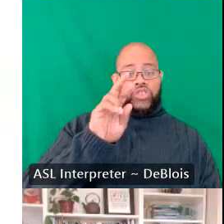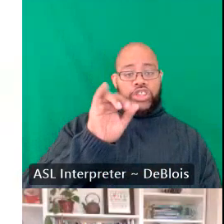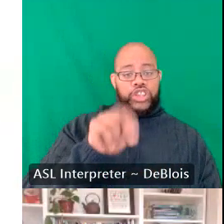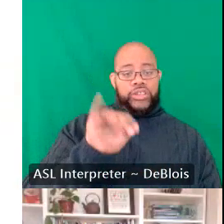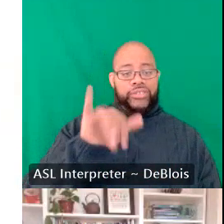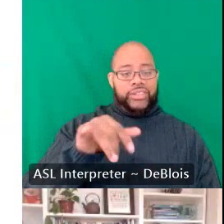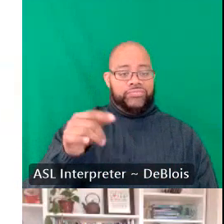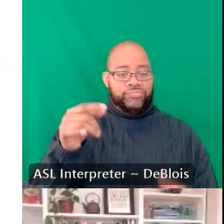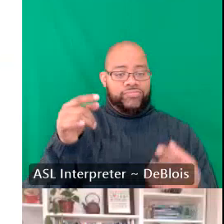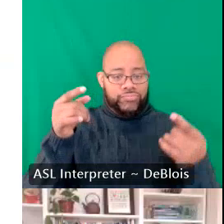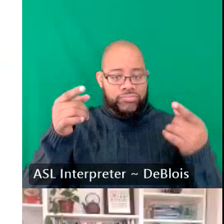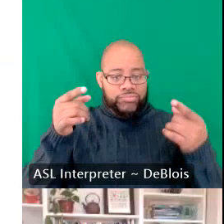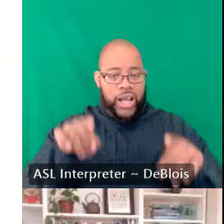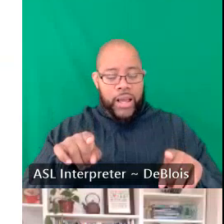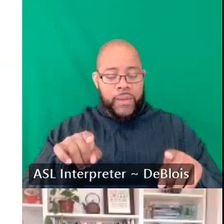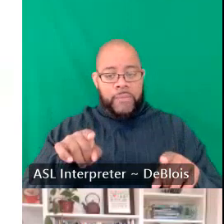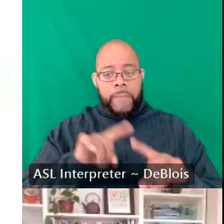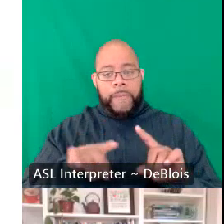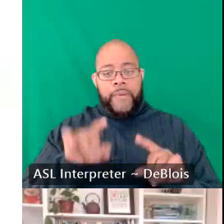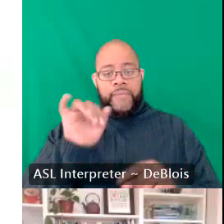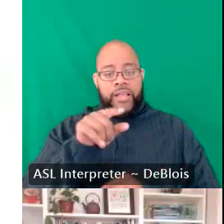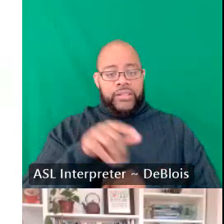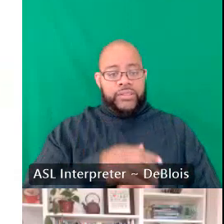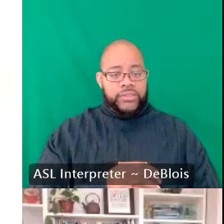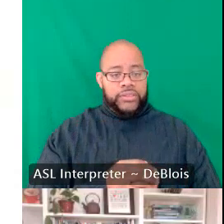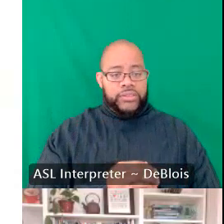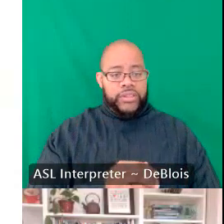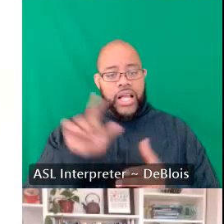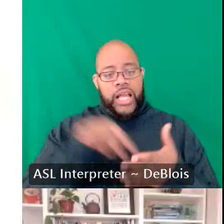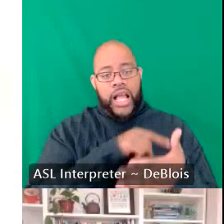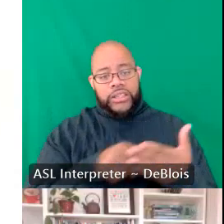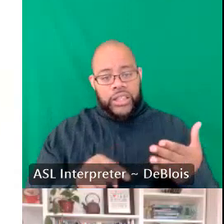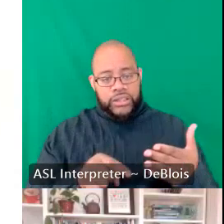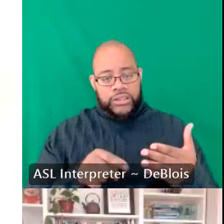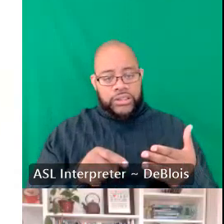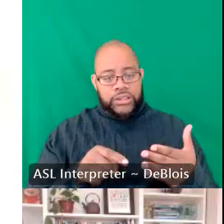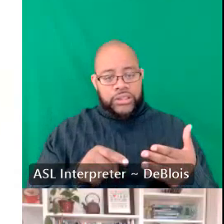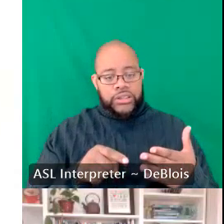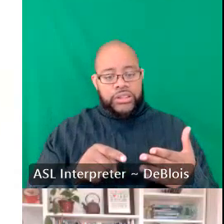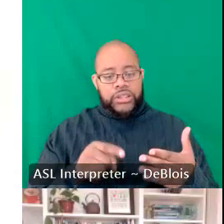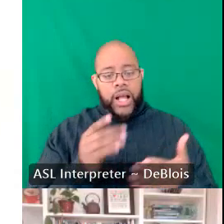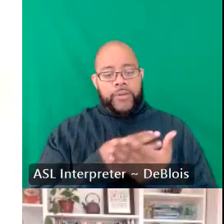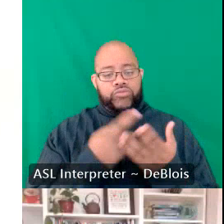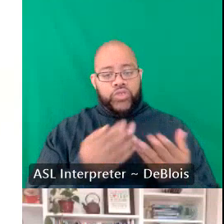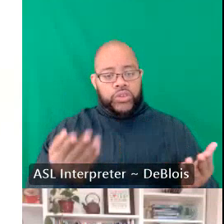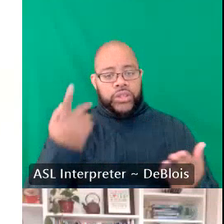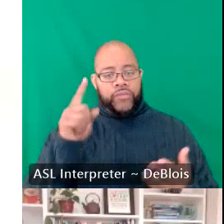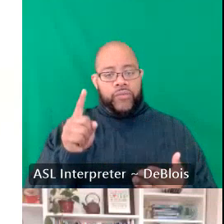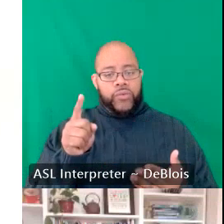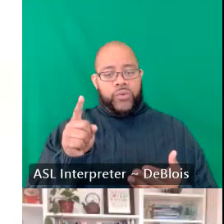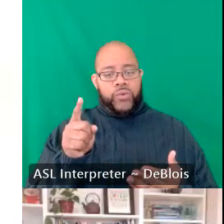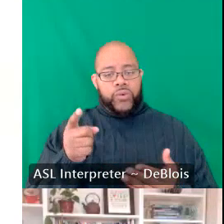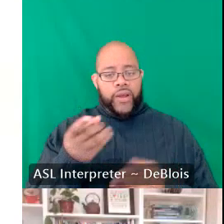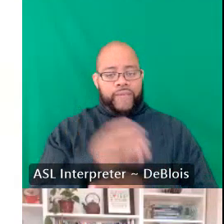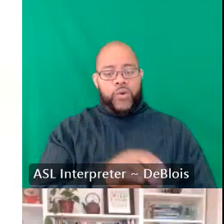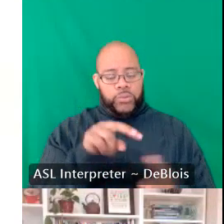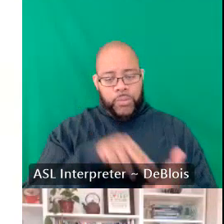effect. But sequestration is canceling budgetary resources for budget enforcement purposes.